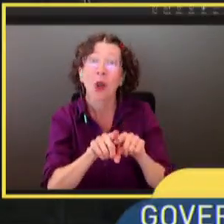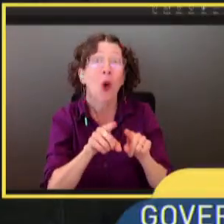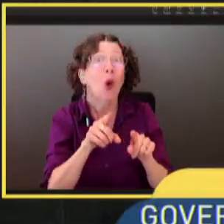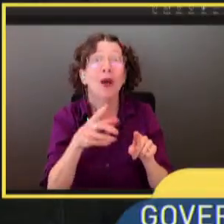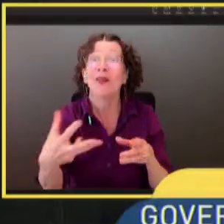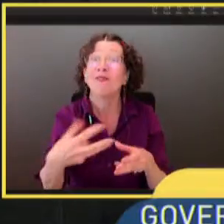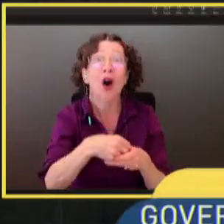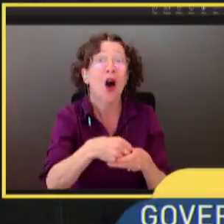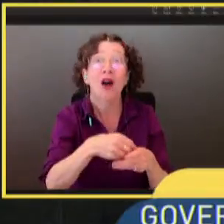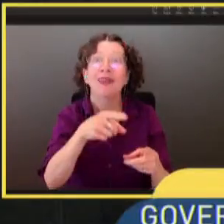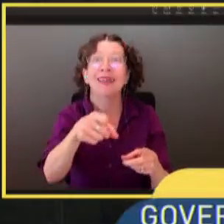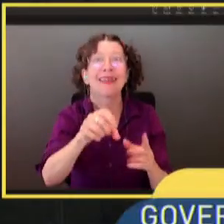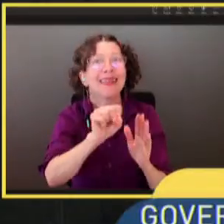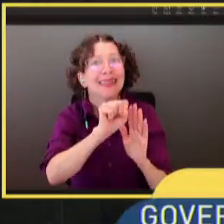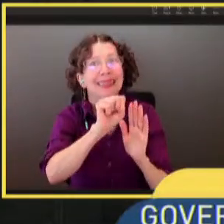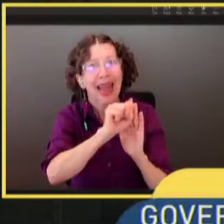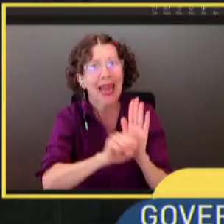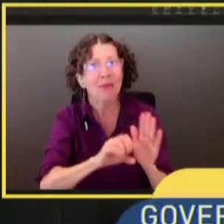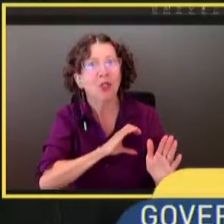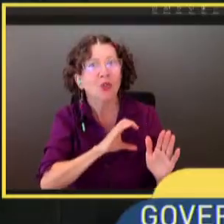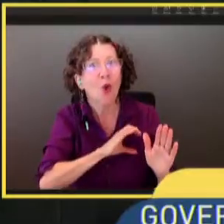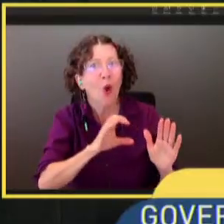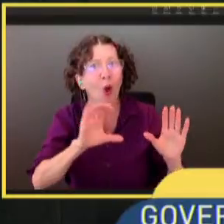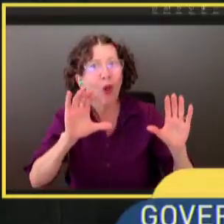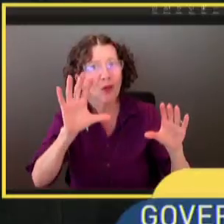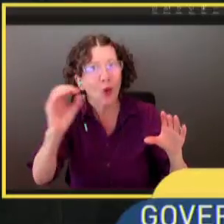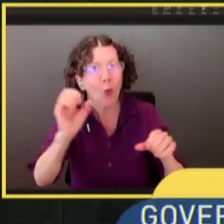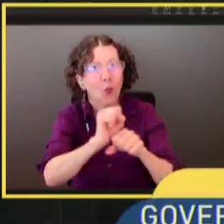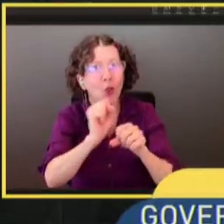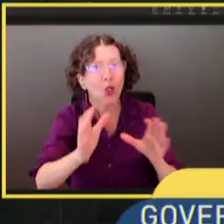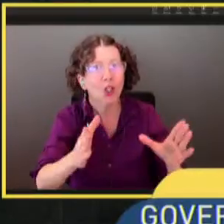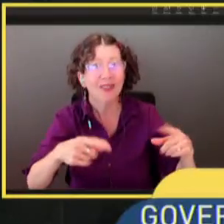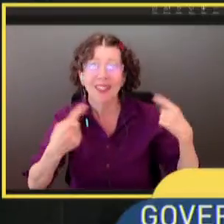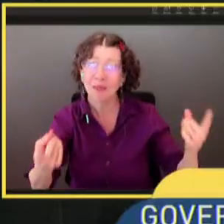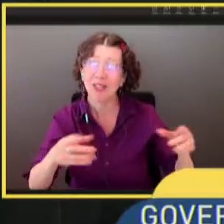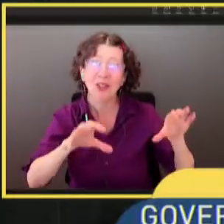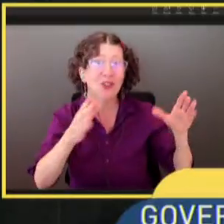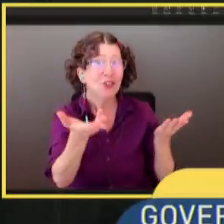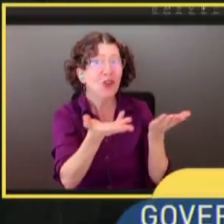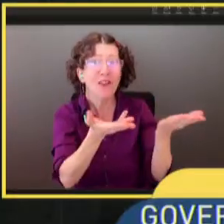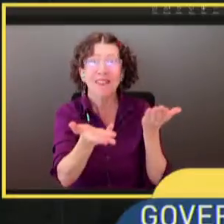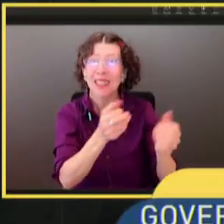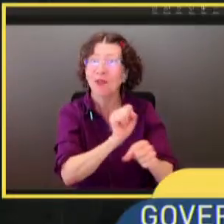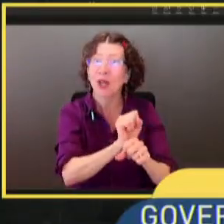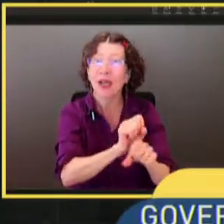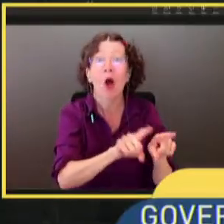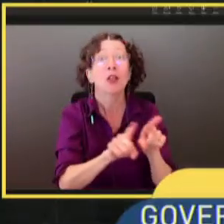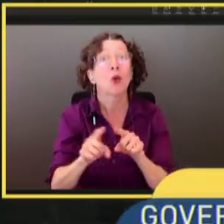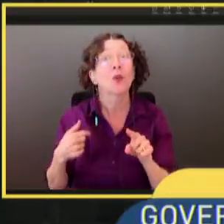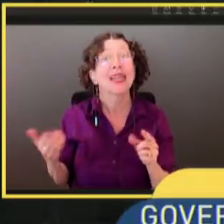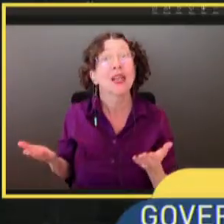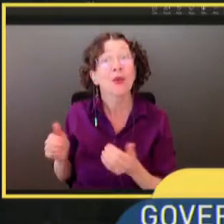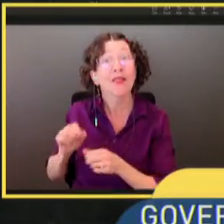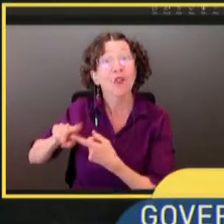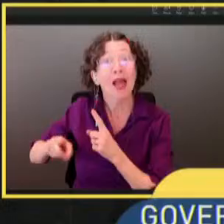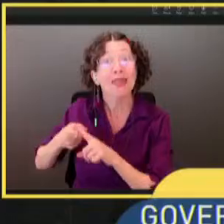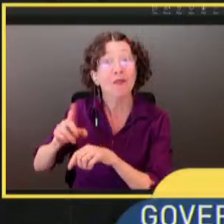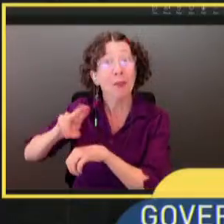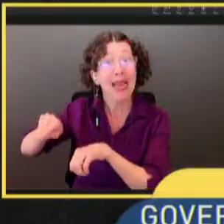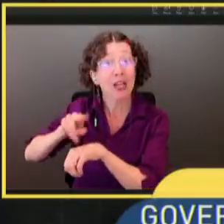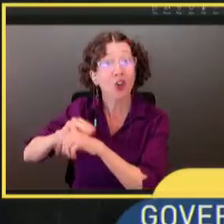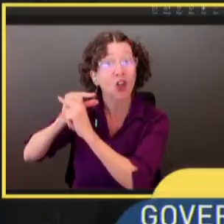that loss is profound for our state. It's profound for her family. And her family obviously extends